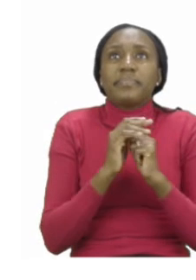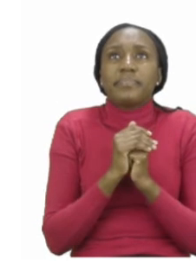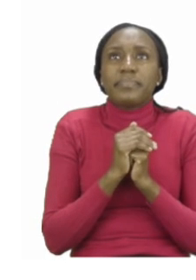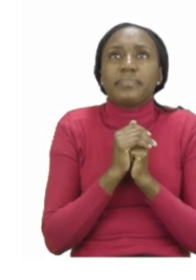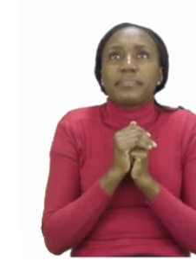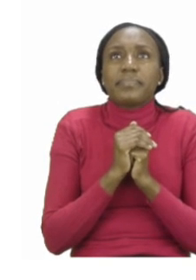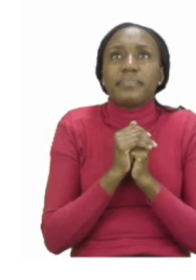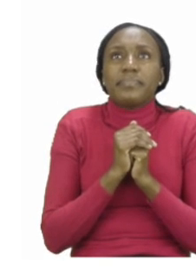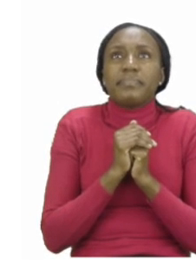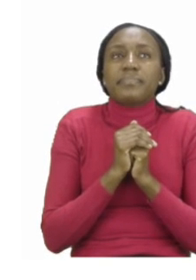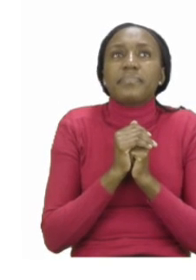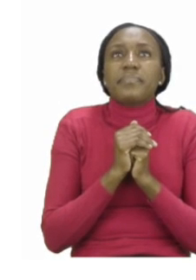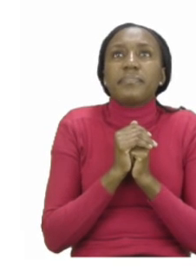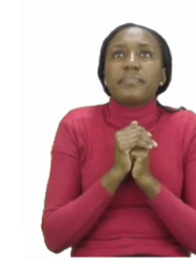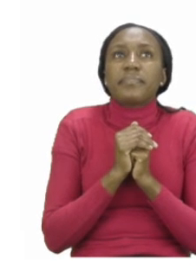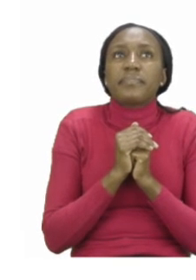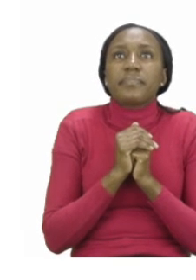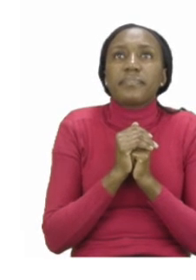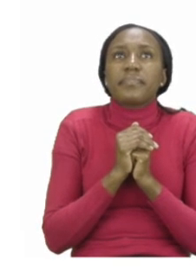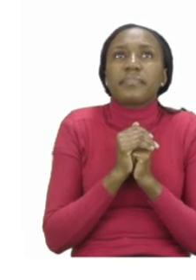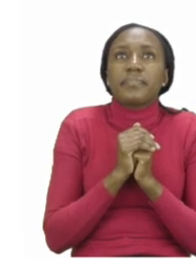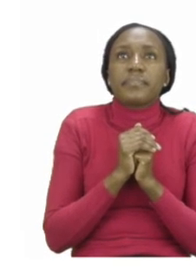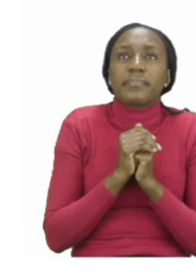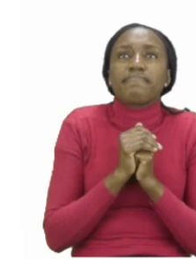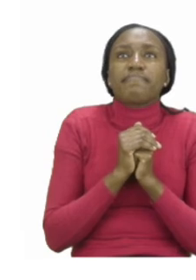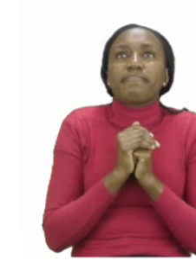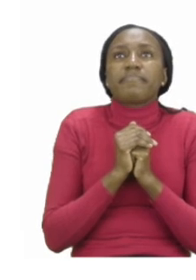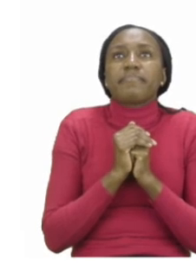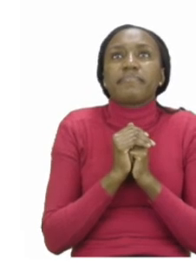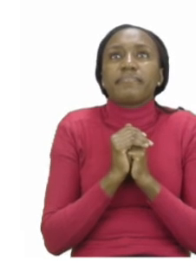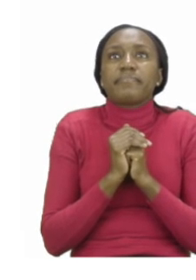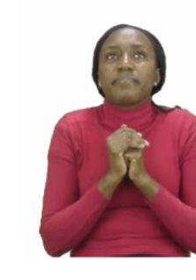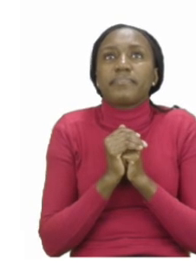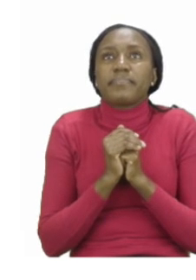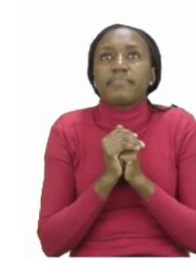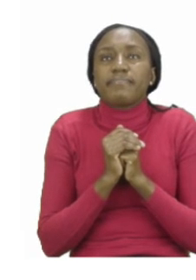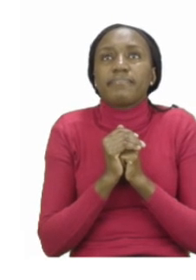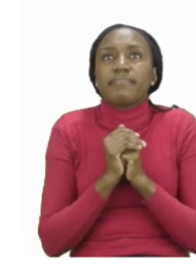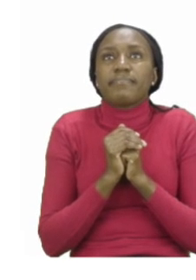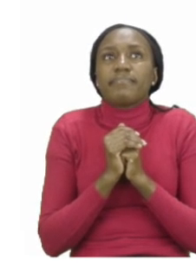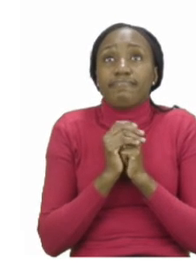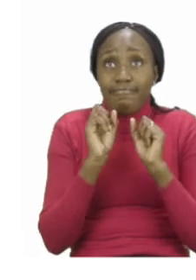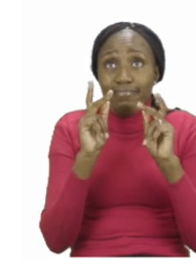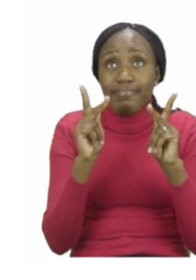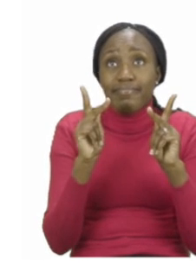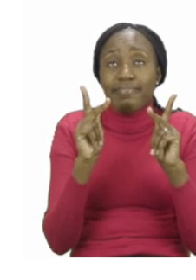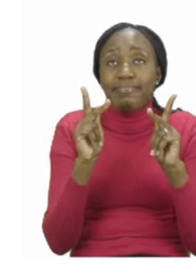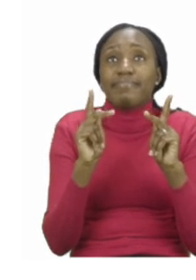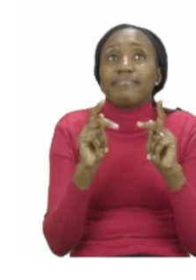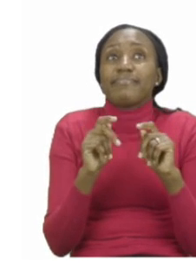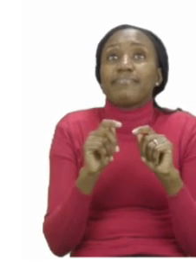choose which one. Remember, only that one. Right.